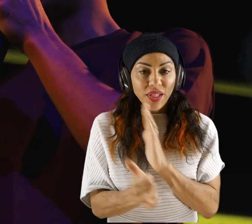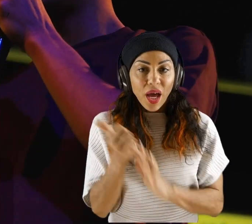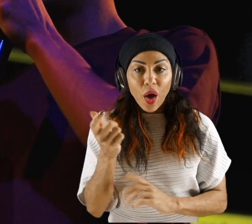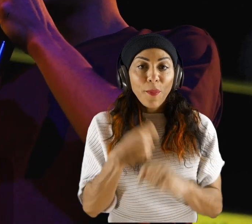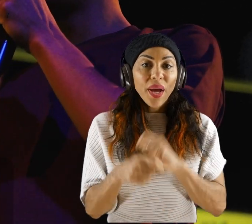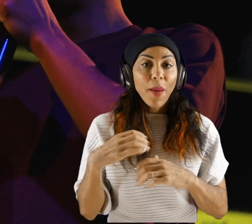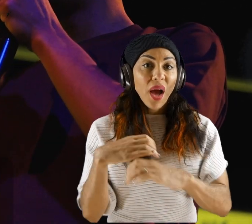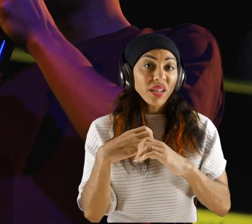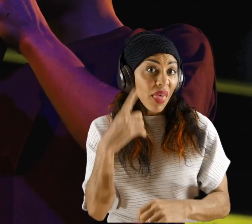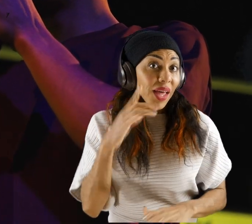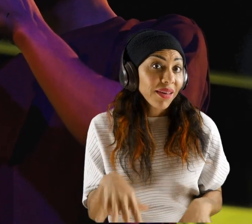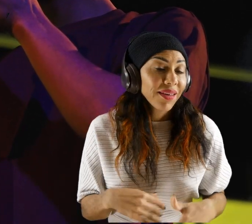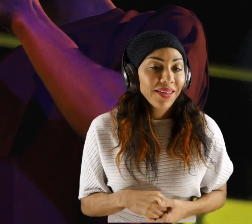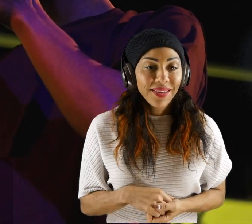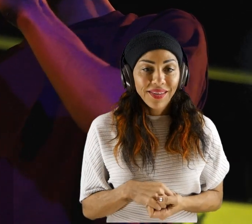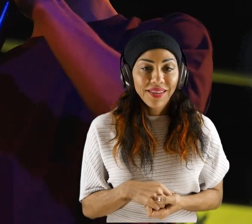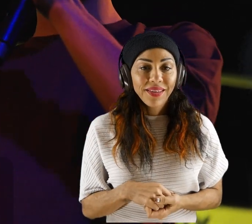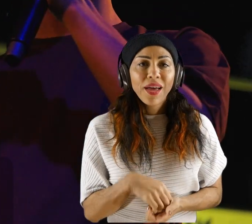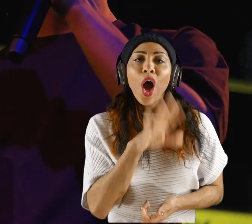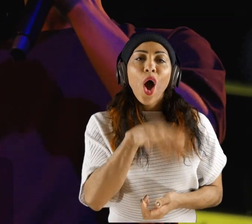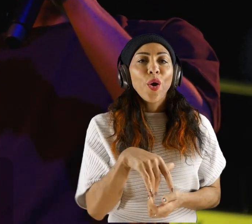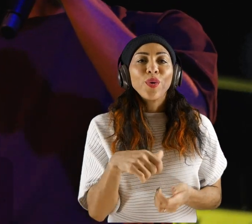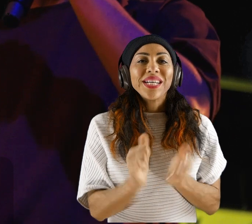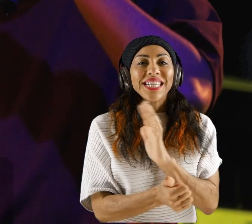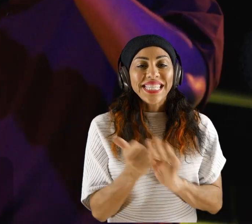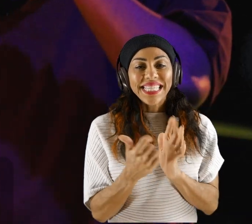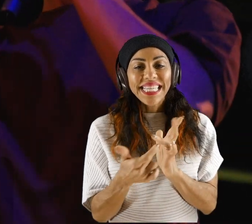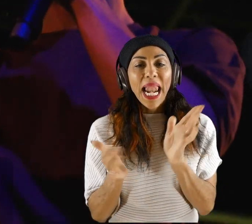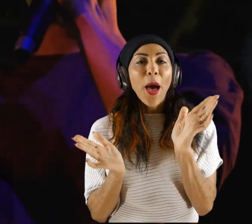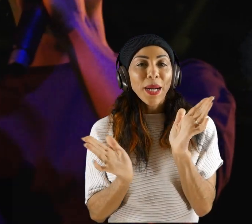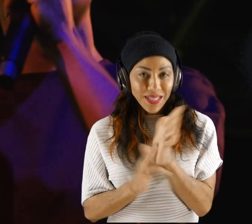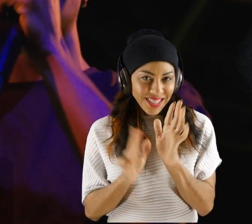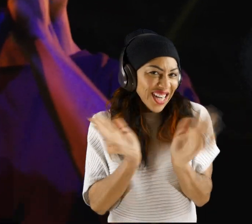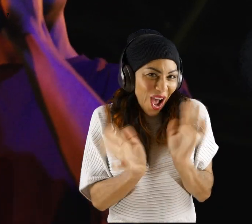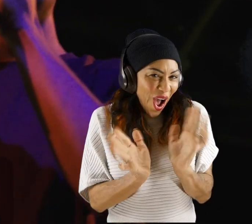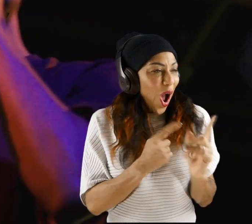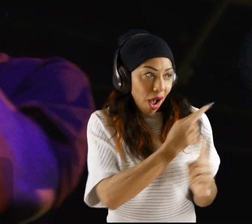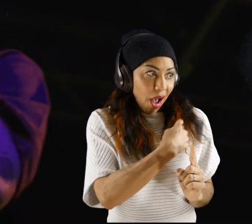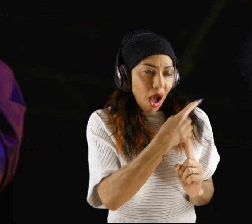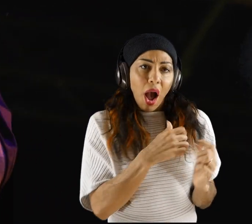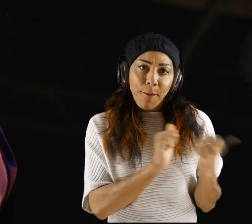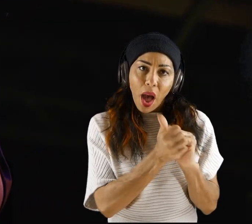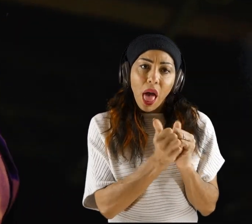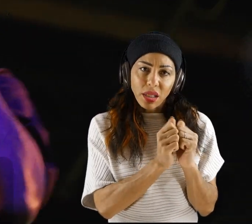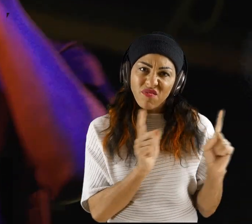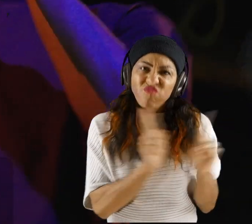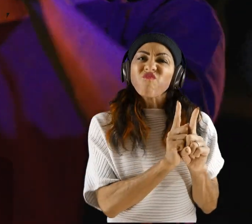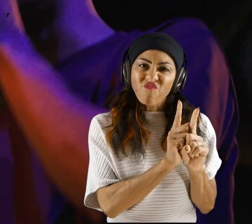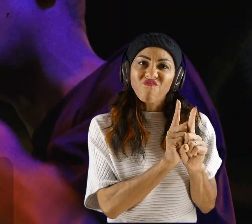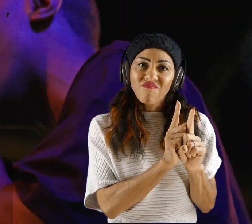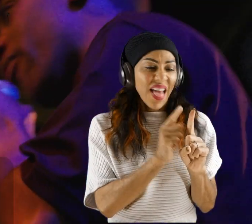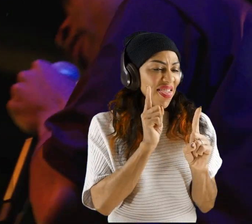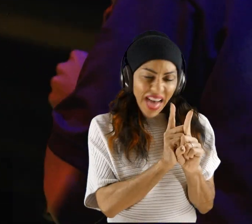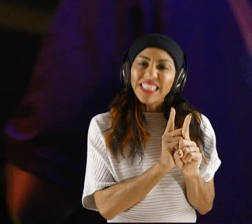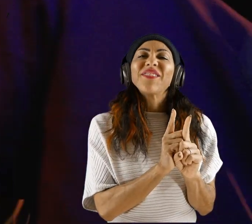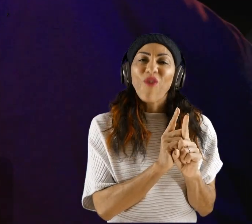I think. Huh? Apart from Skilliam, we're staying together. That's the only thing that is